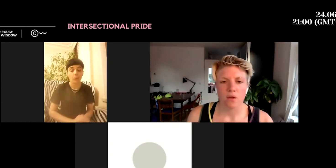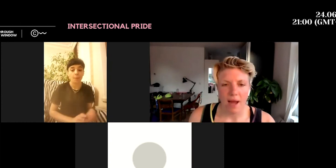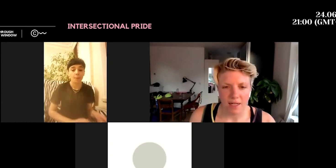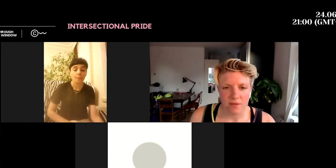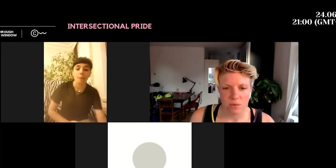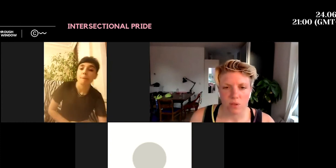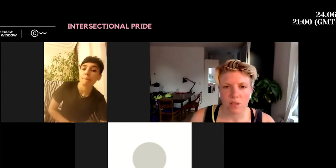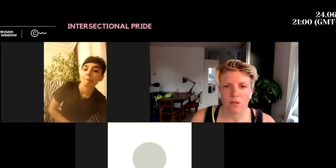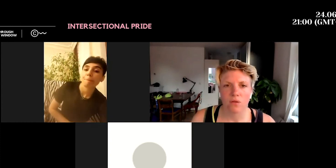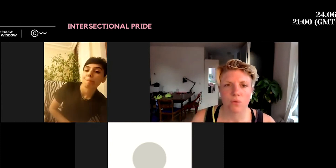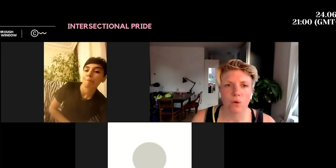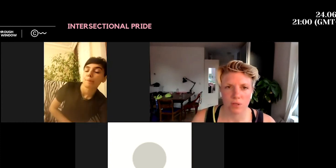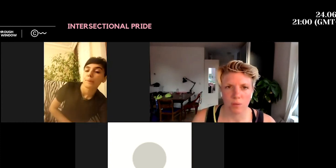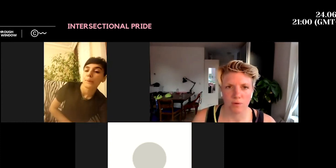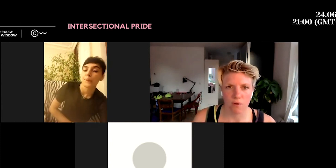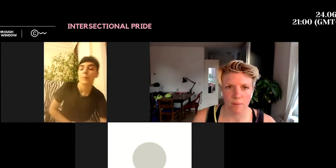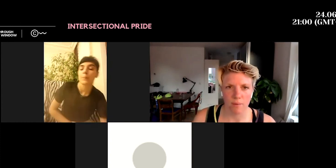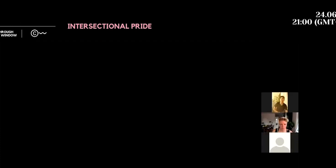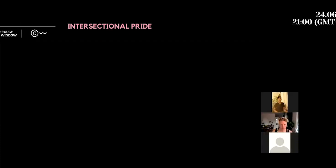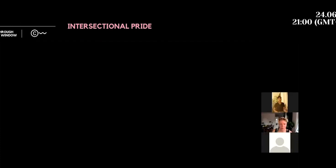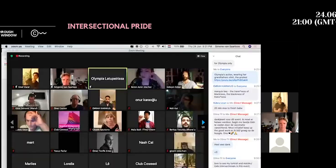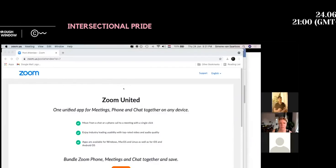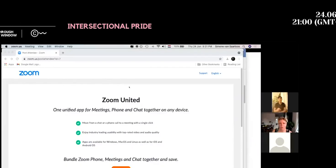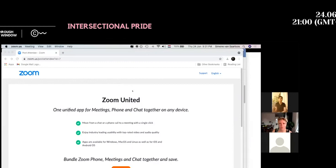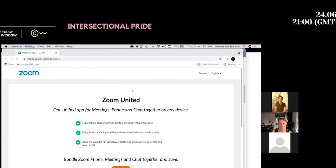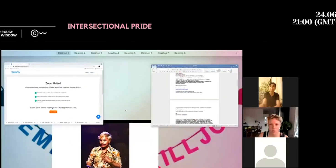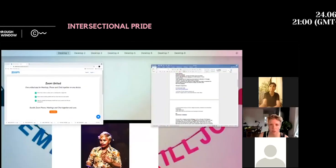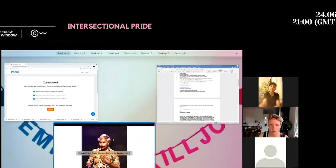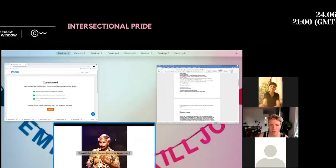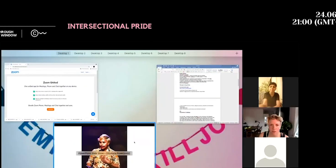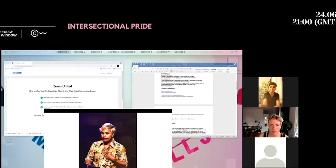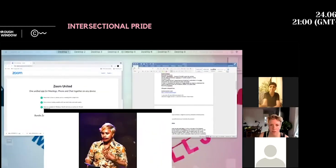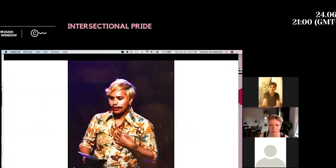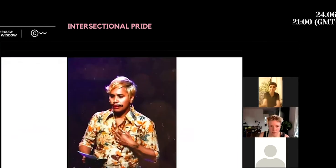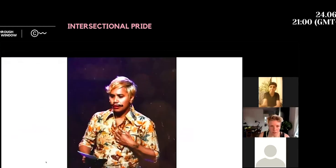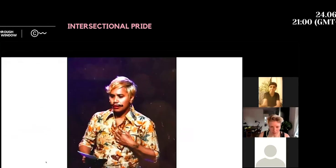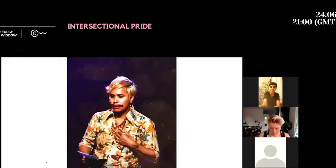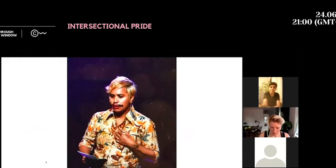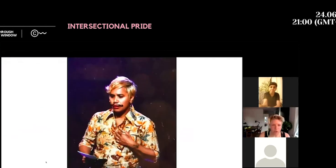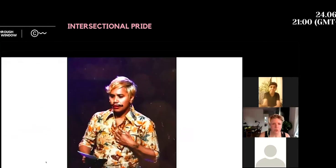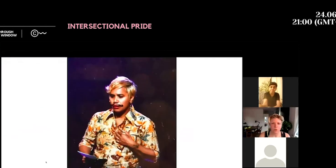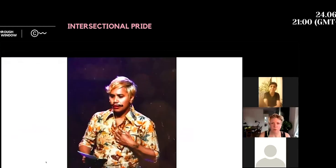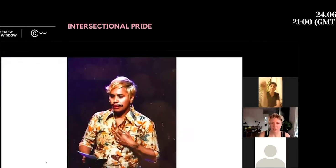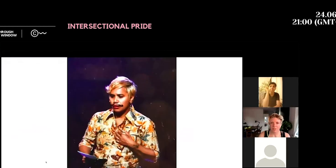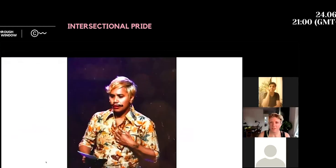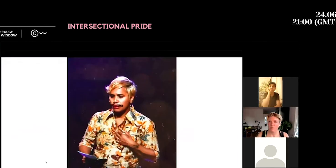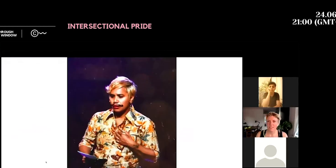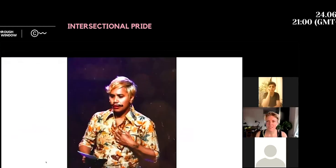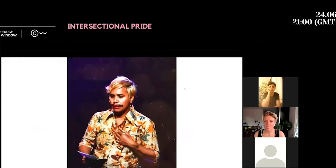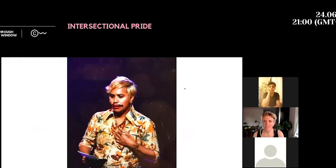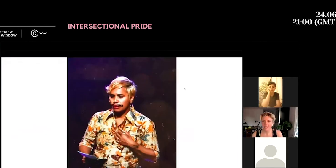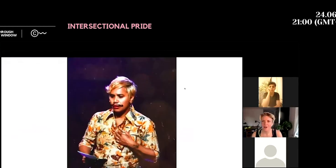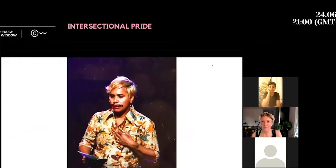with your activist work through also performance and many other things also. I should not. Reduce your practice. Here we